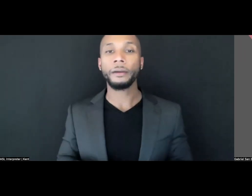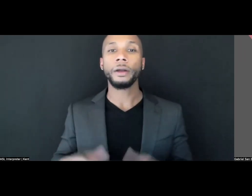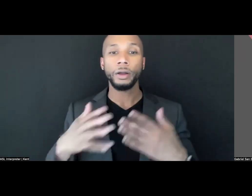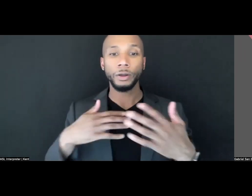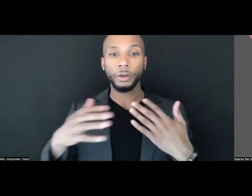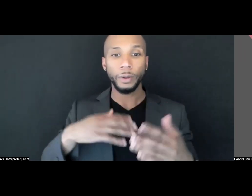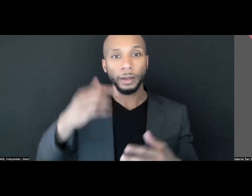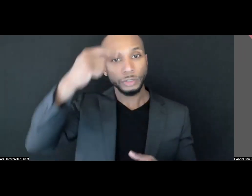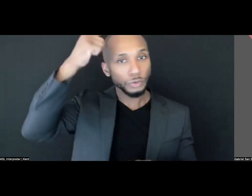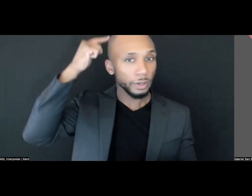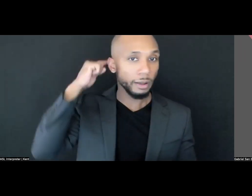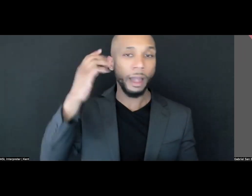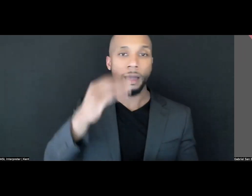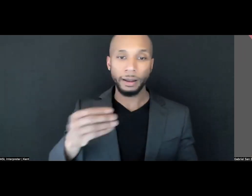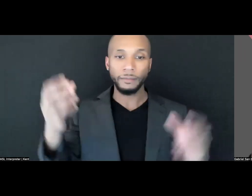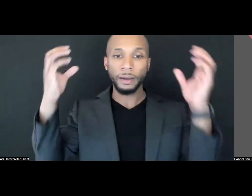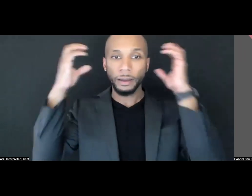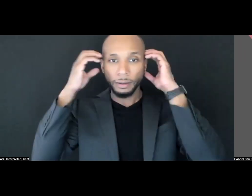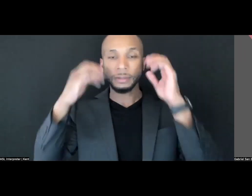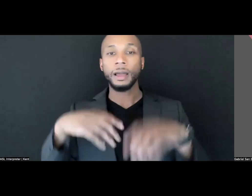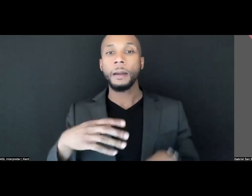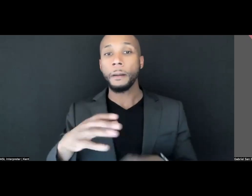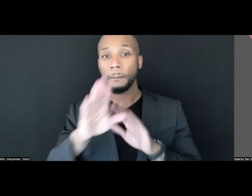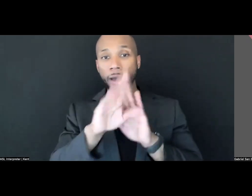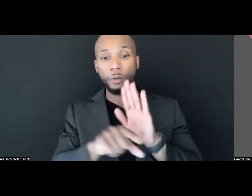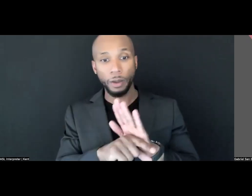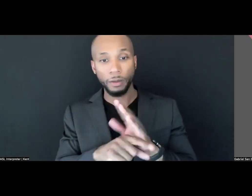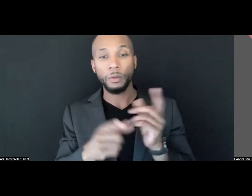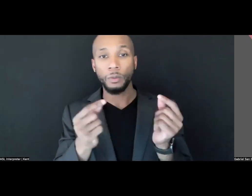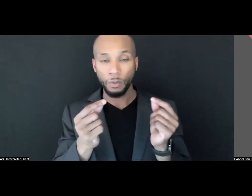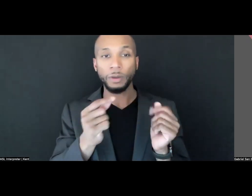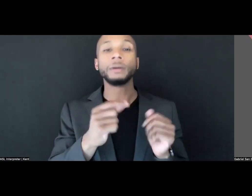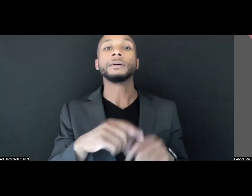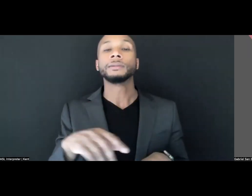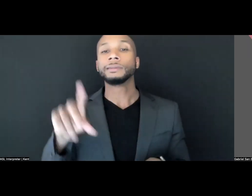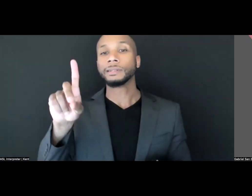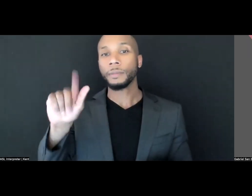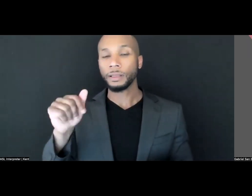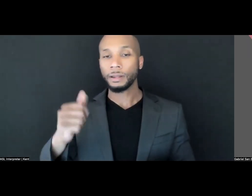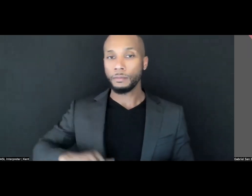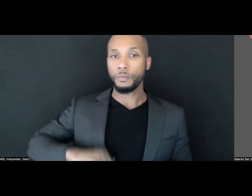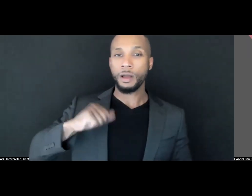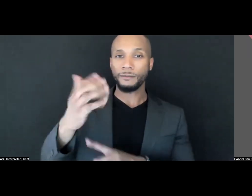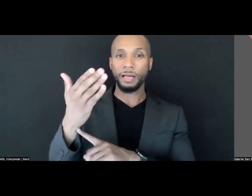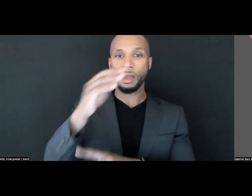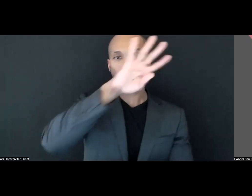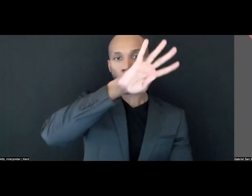I'm wearing a headset. And my background has the Disability Pride flag. So I'm going to ask every